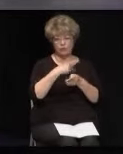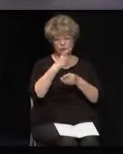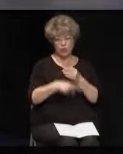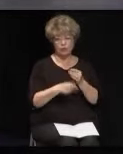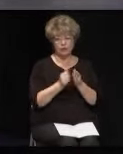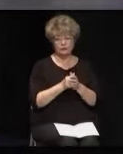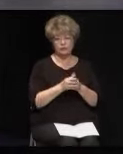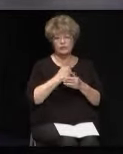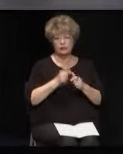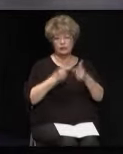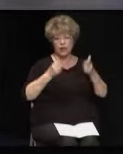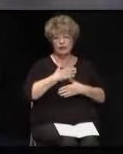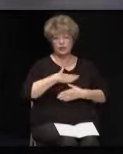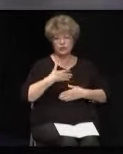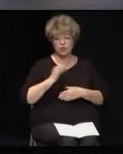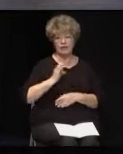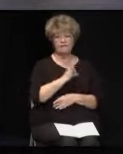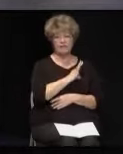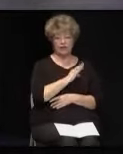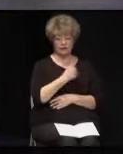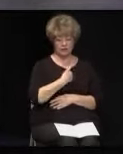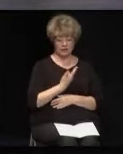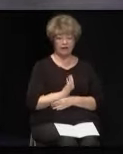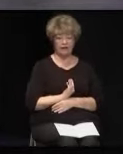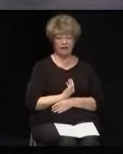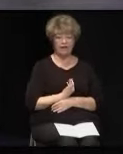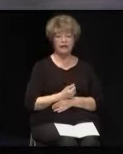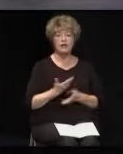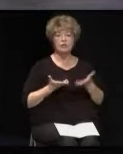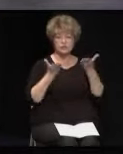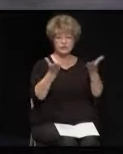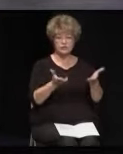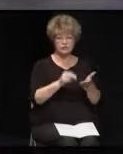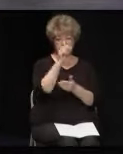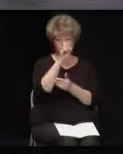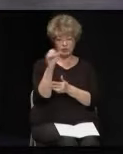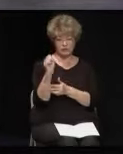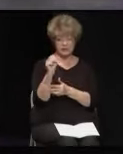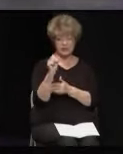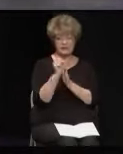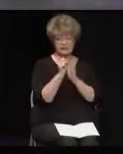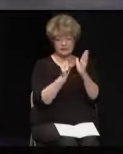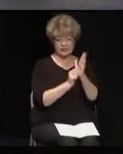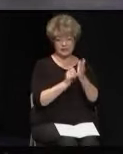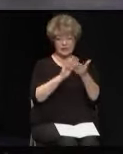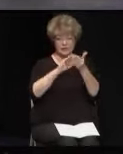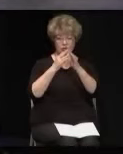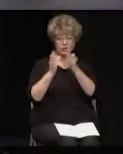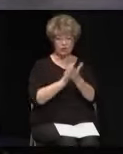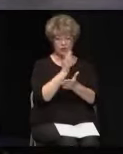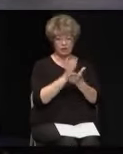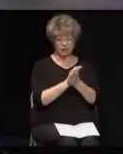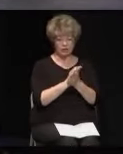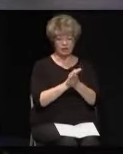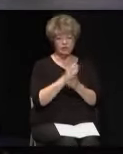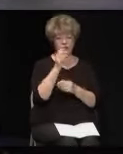pleasure that the faculty and I present to you the Northeast State Community College graduating class of